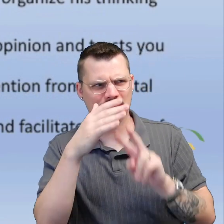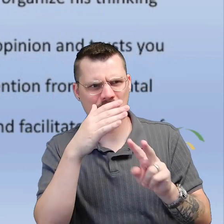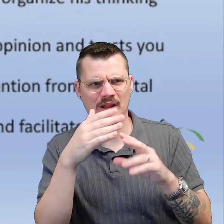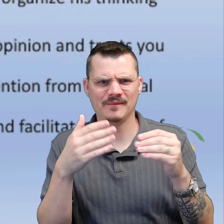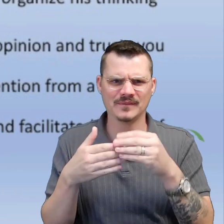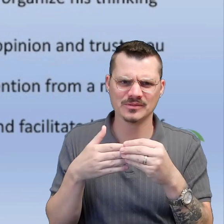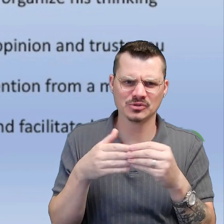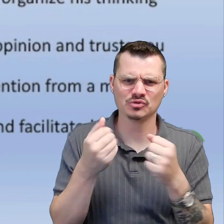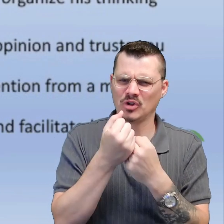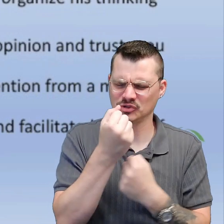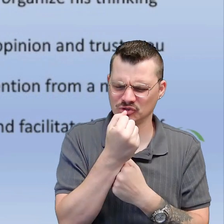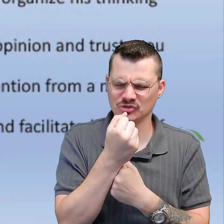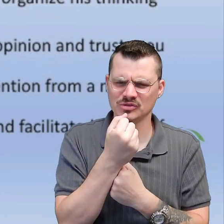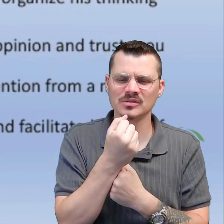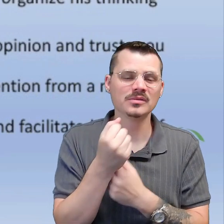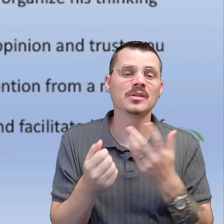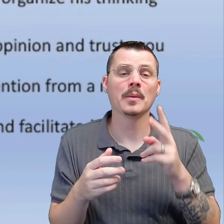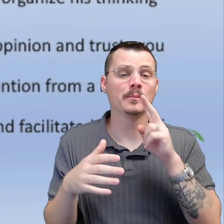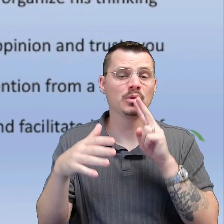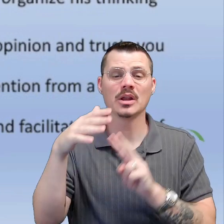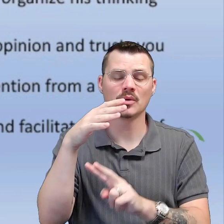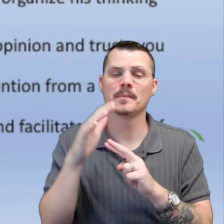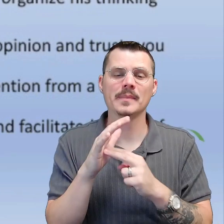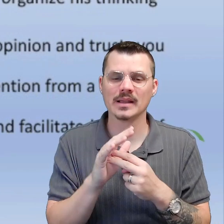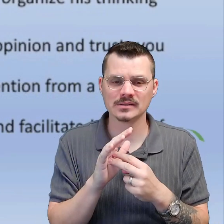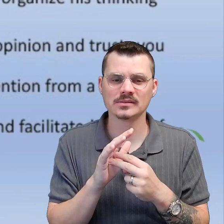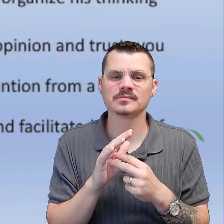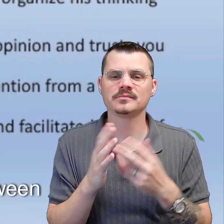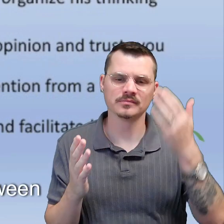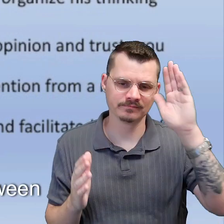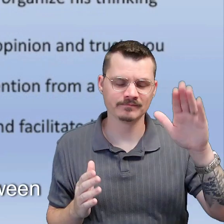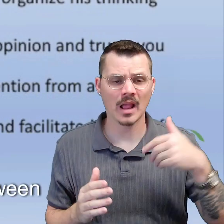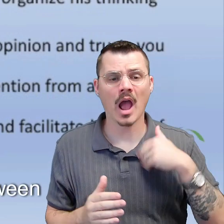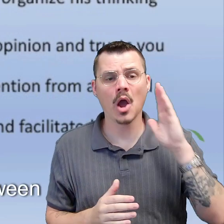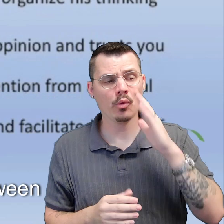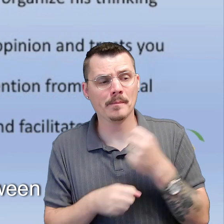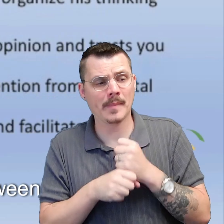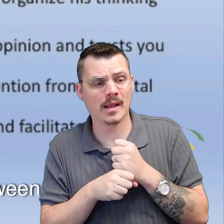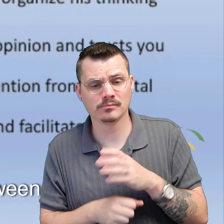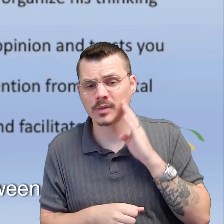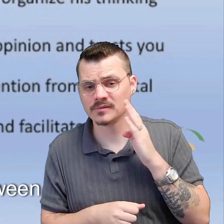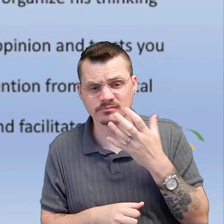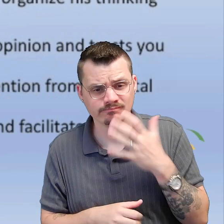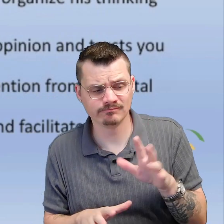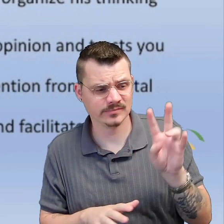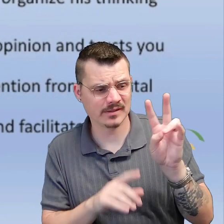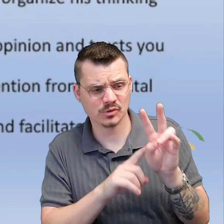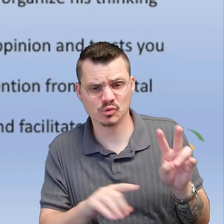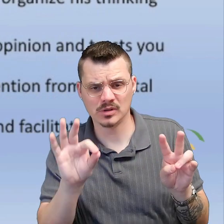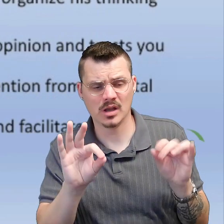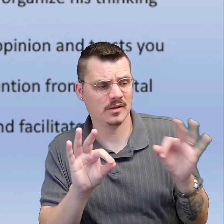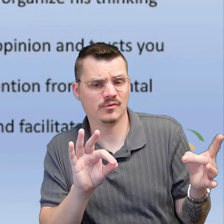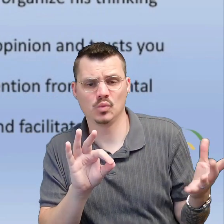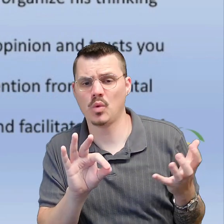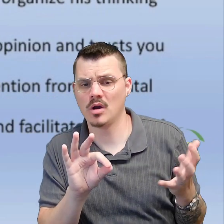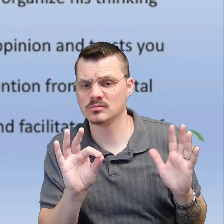time. Predictable is, well, I'll be making some hot breakfast between 7 and 9 if you'd